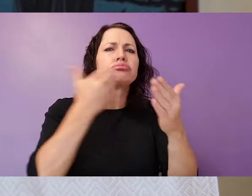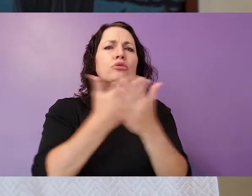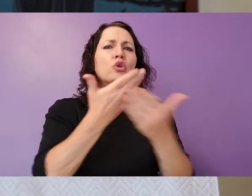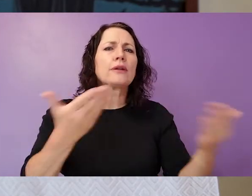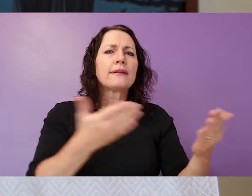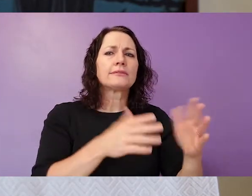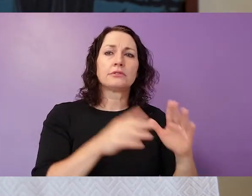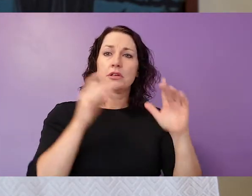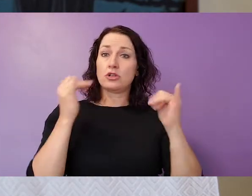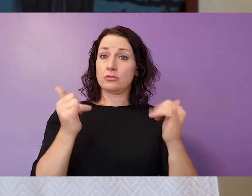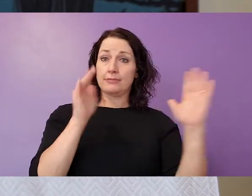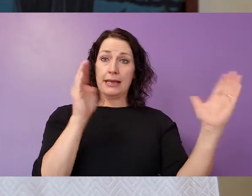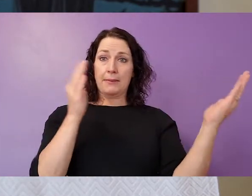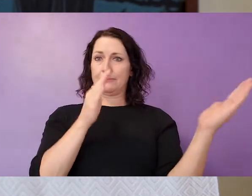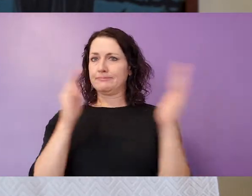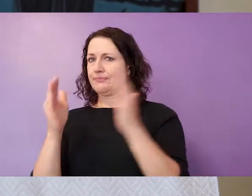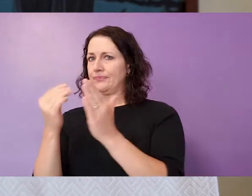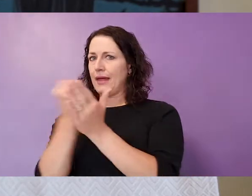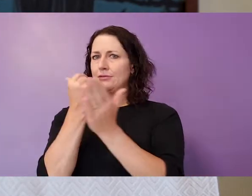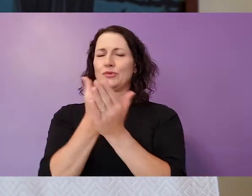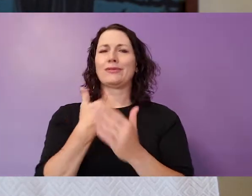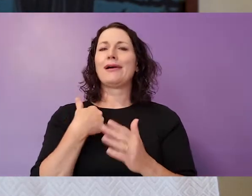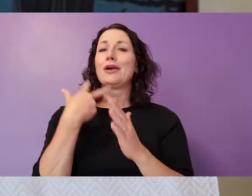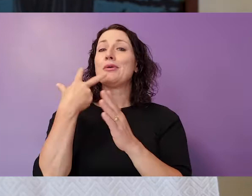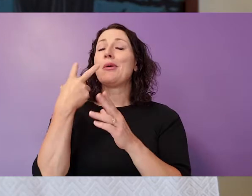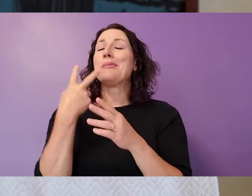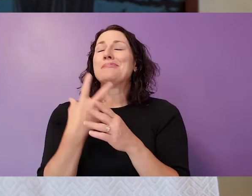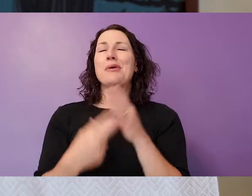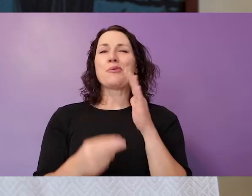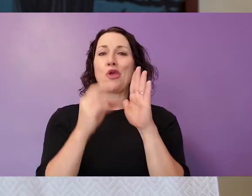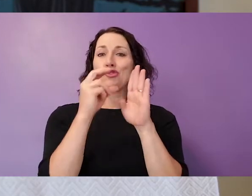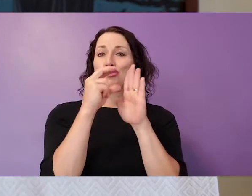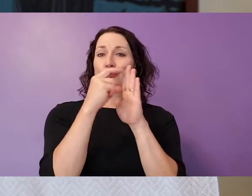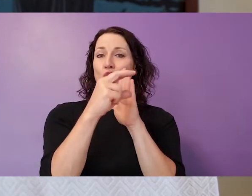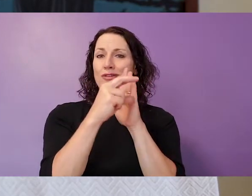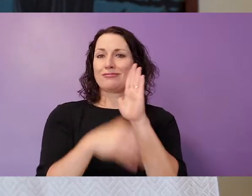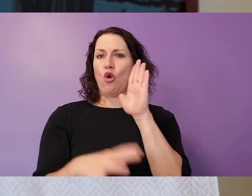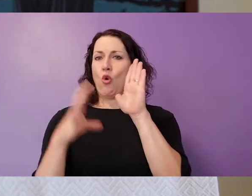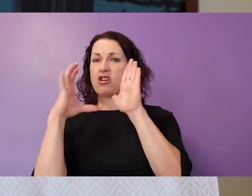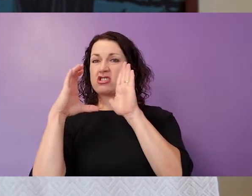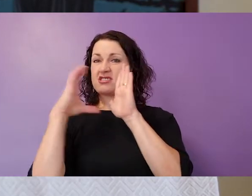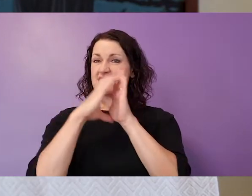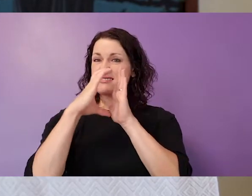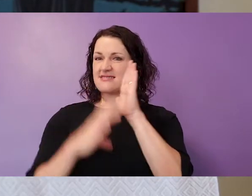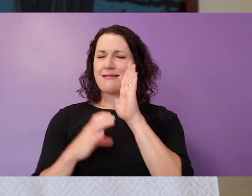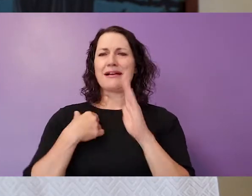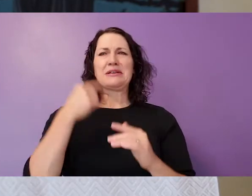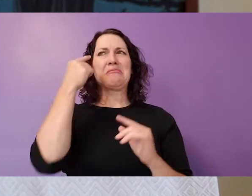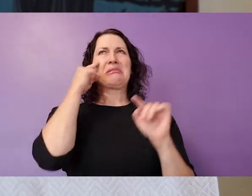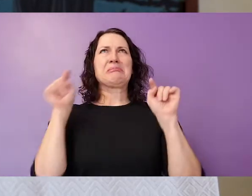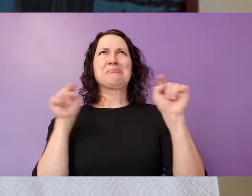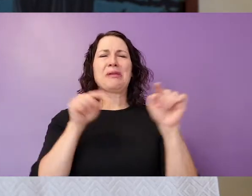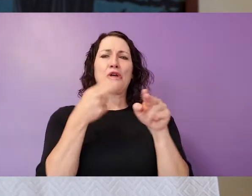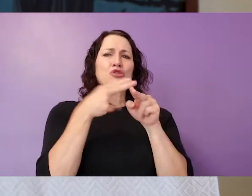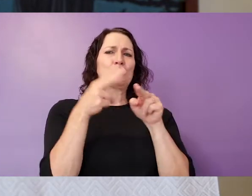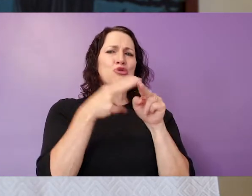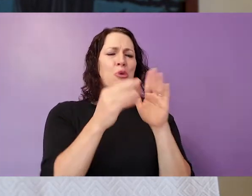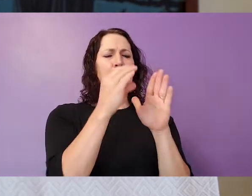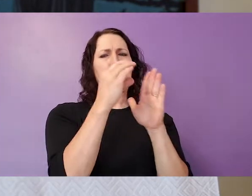The gospel has a short form and a long form. I was thinking a good